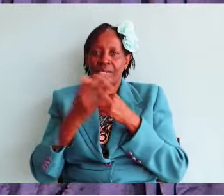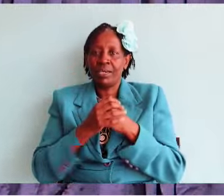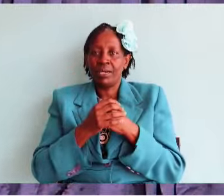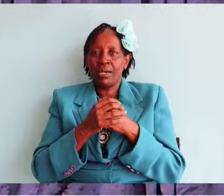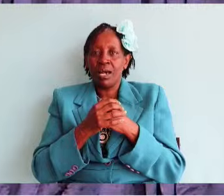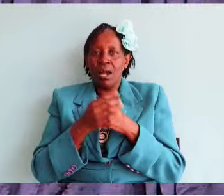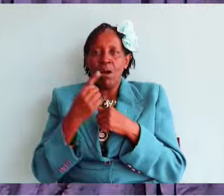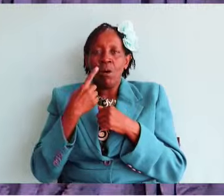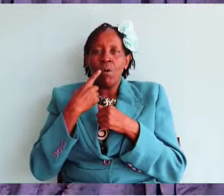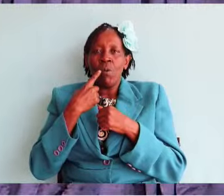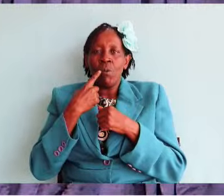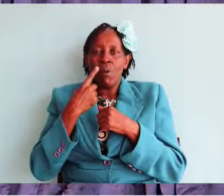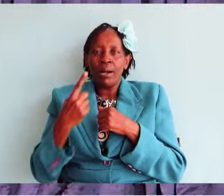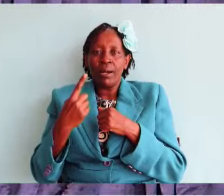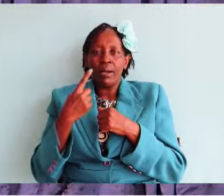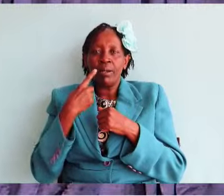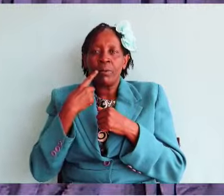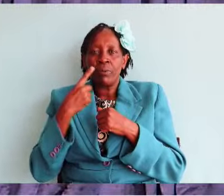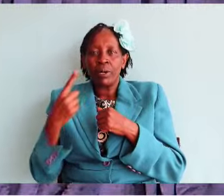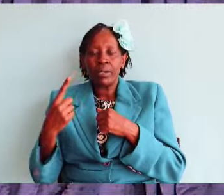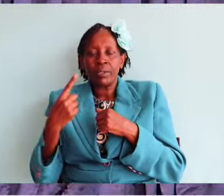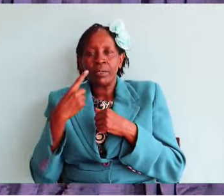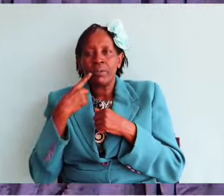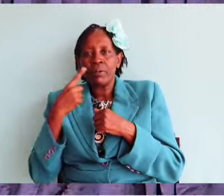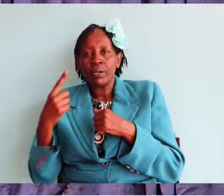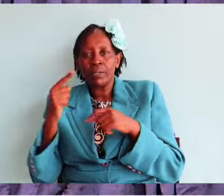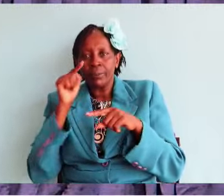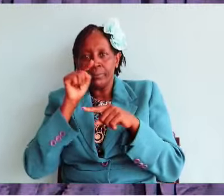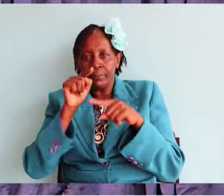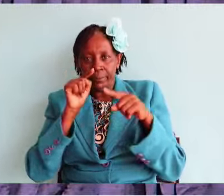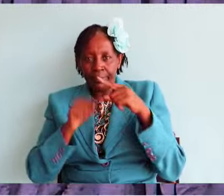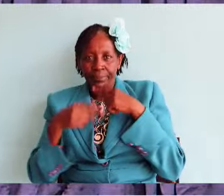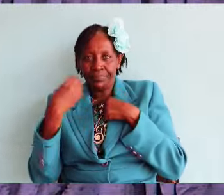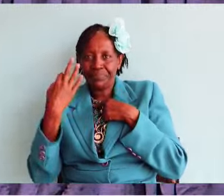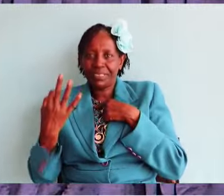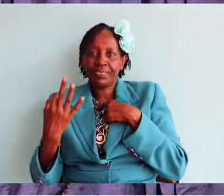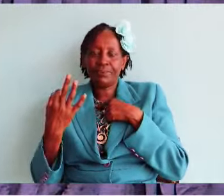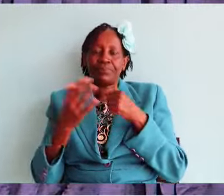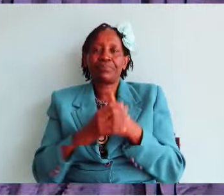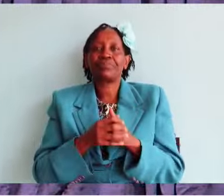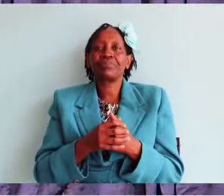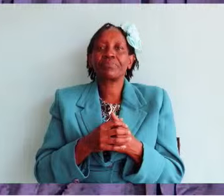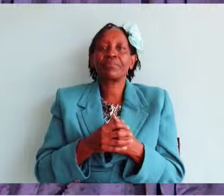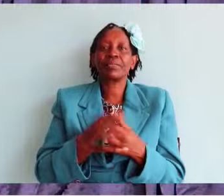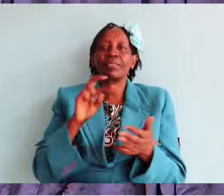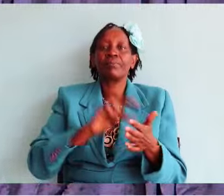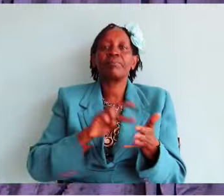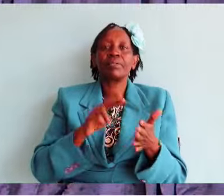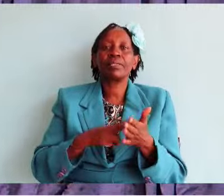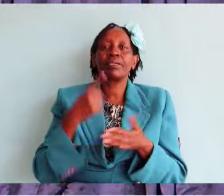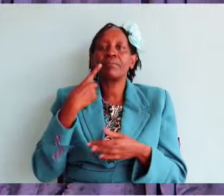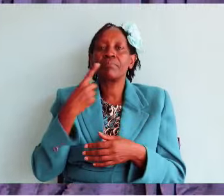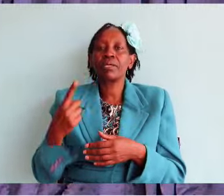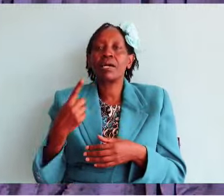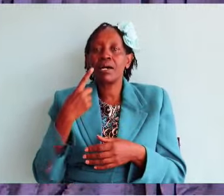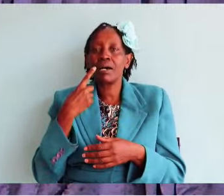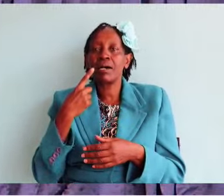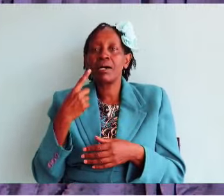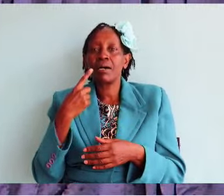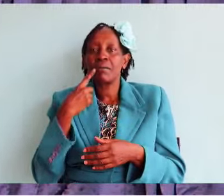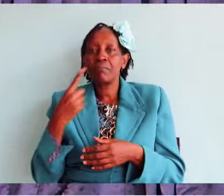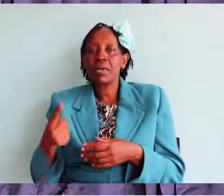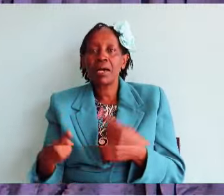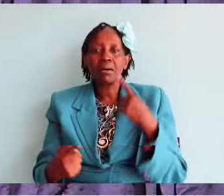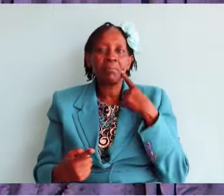1,100, right? Yes, 1,100. Again, they are being divided into three.